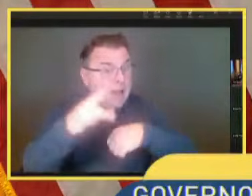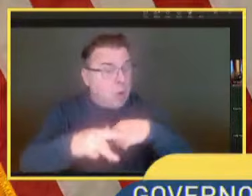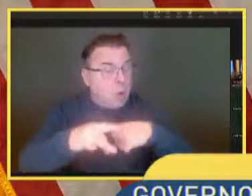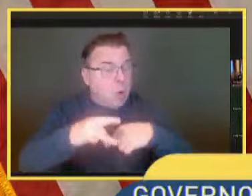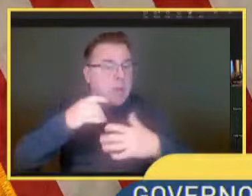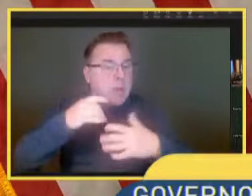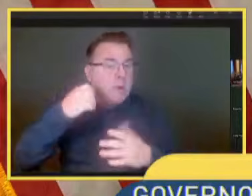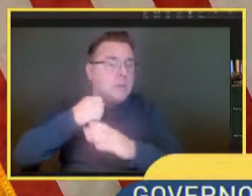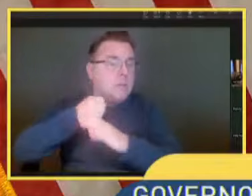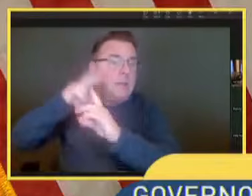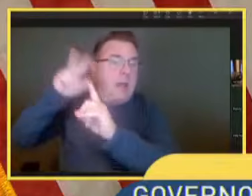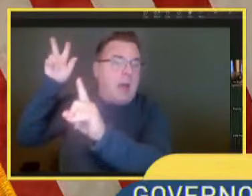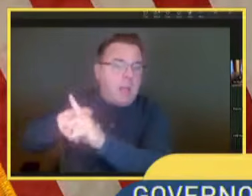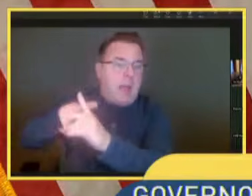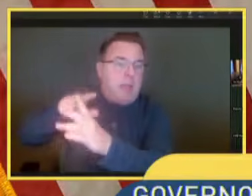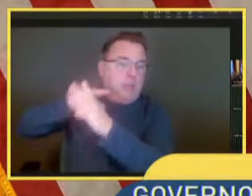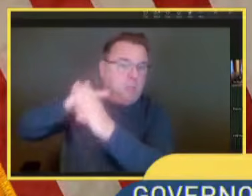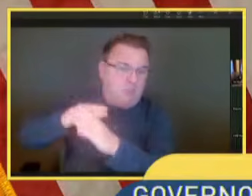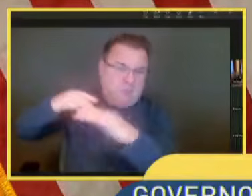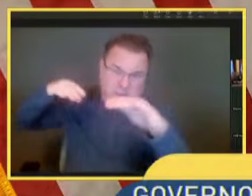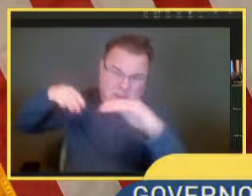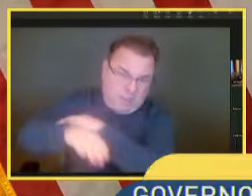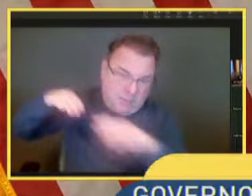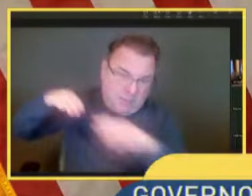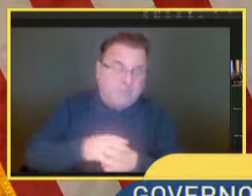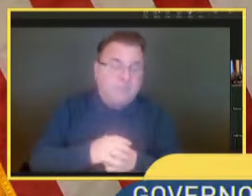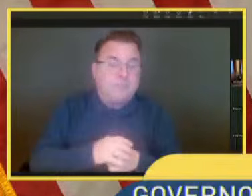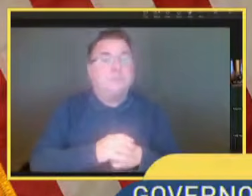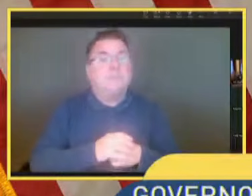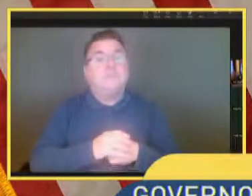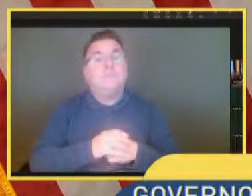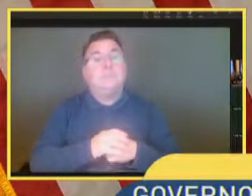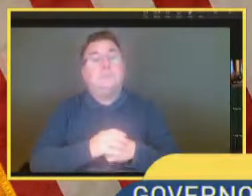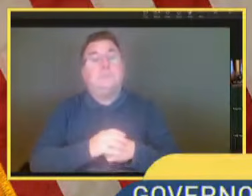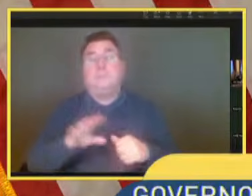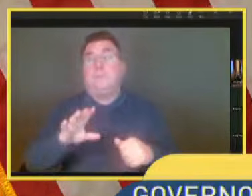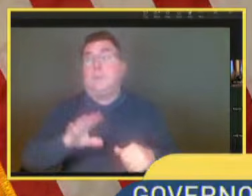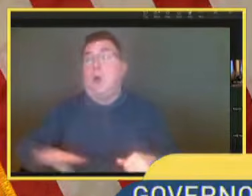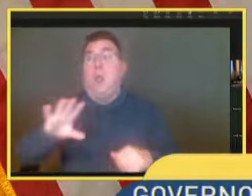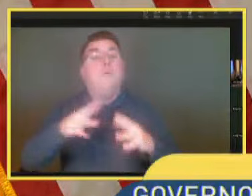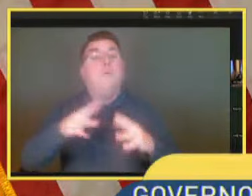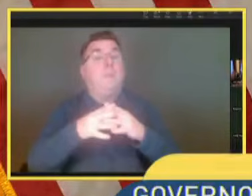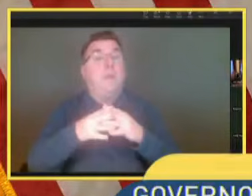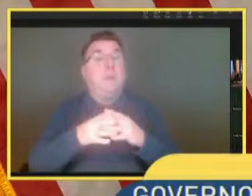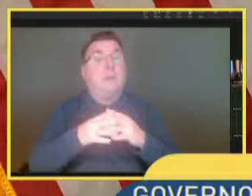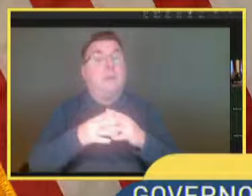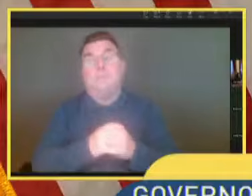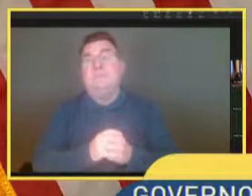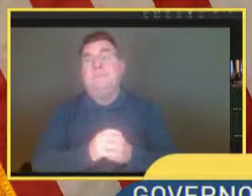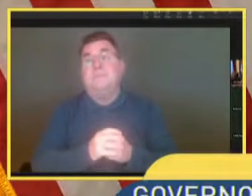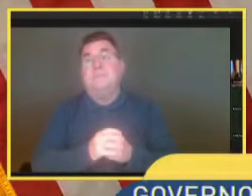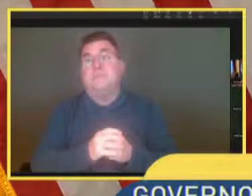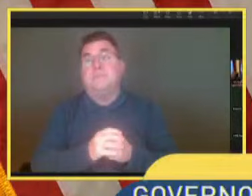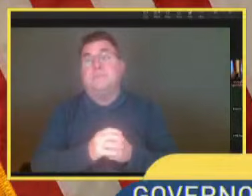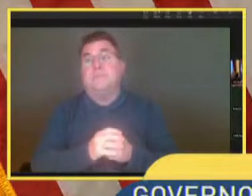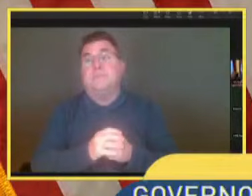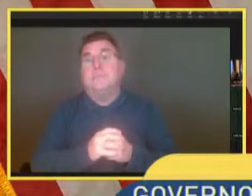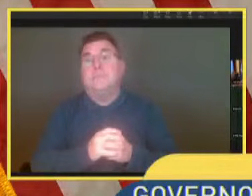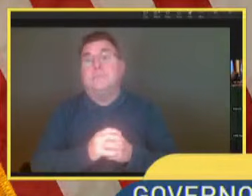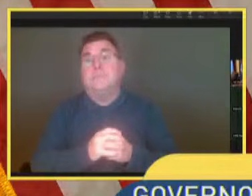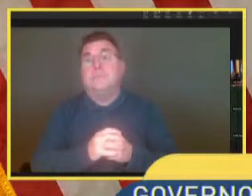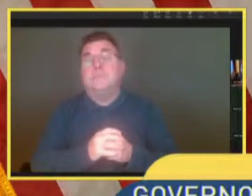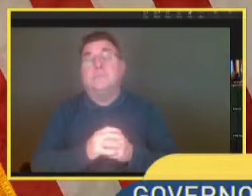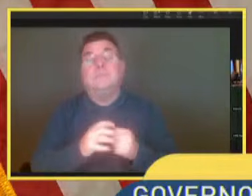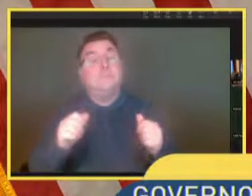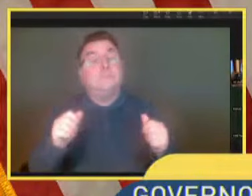ICE. Furthermore, no state in this country has a governor and attorney general who have the level of experience the two of